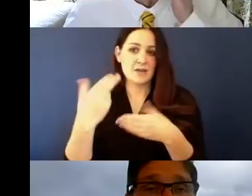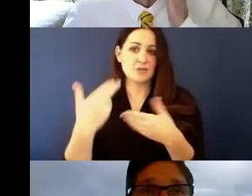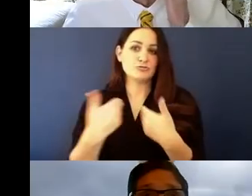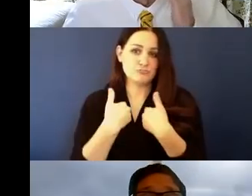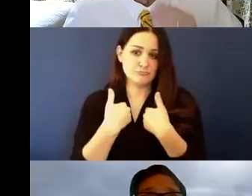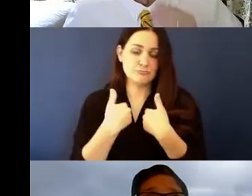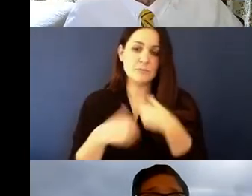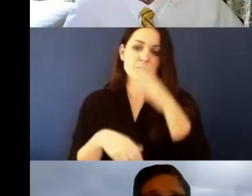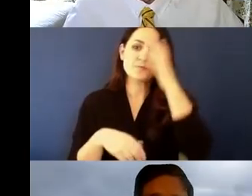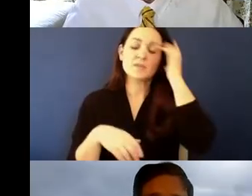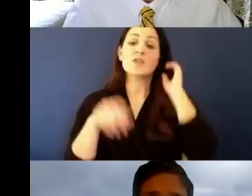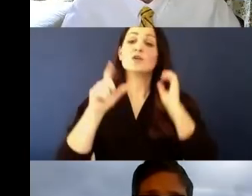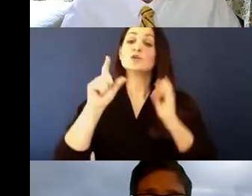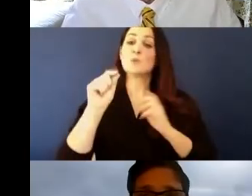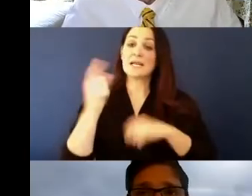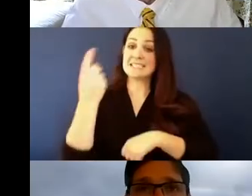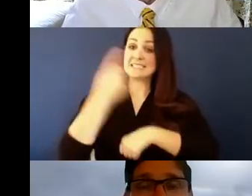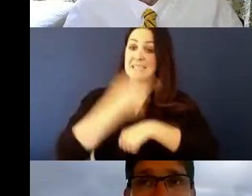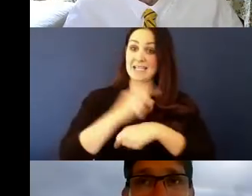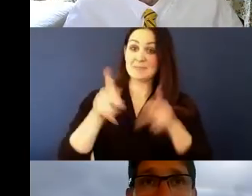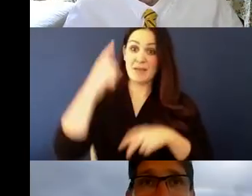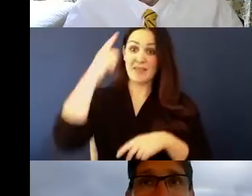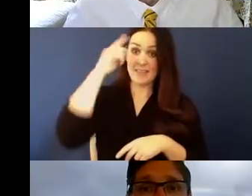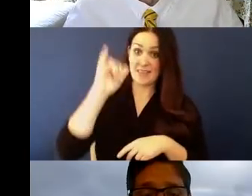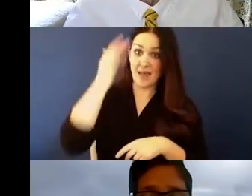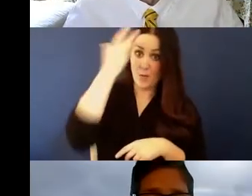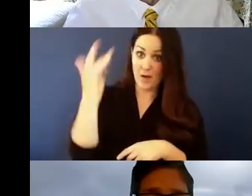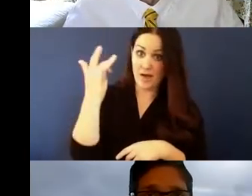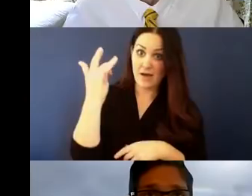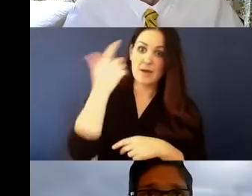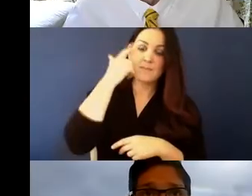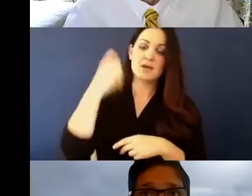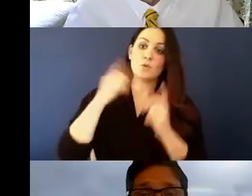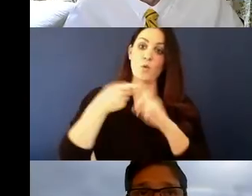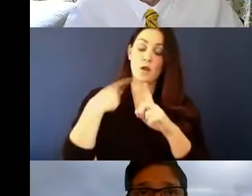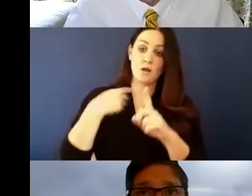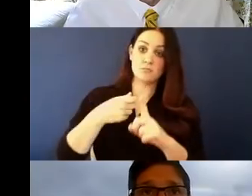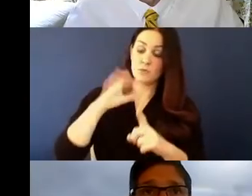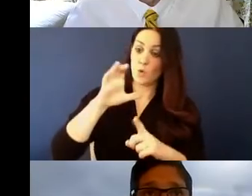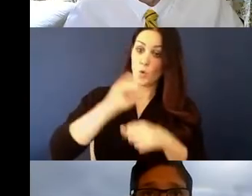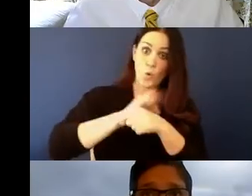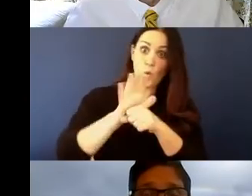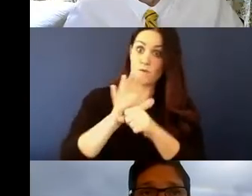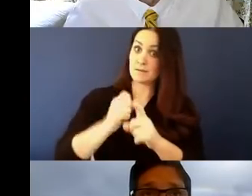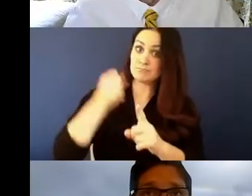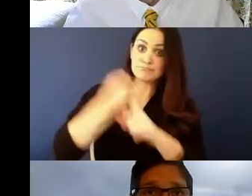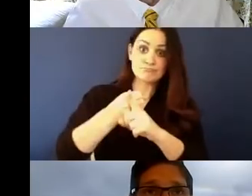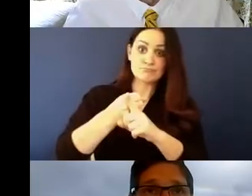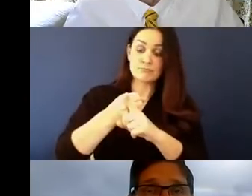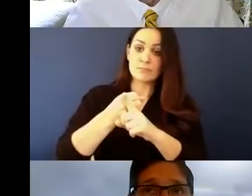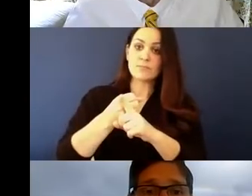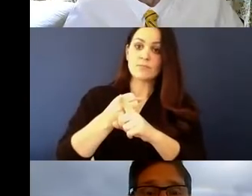days may come from because when we hit the crisis, there were challenges